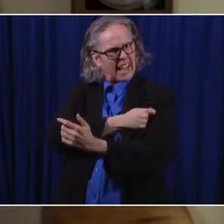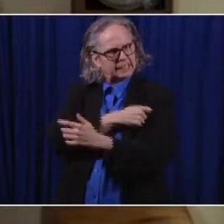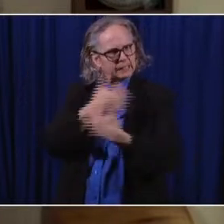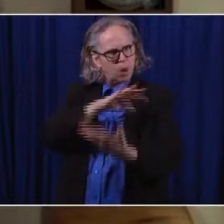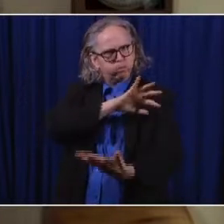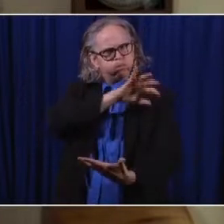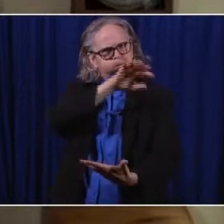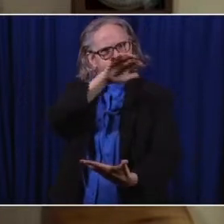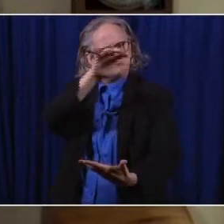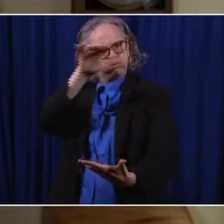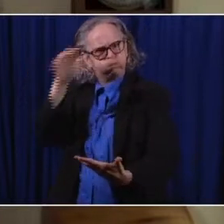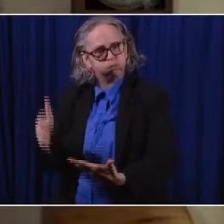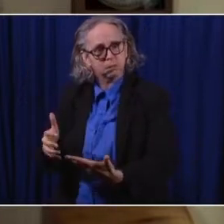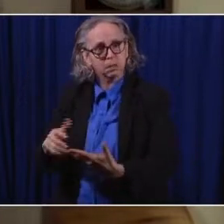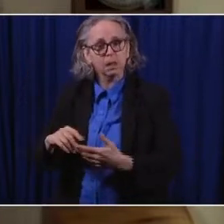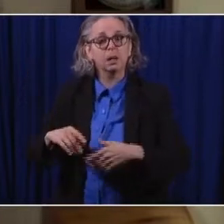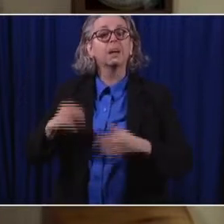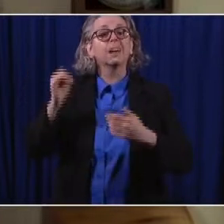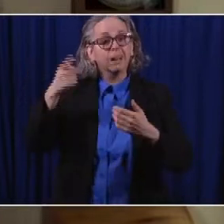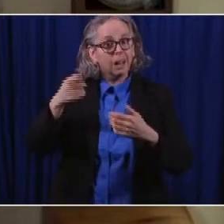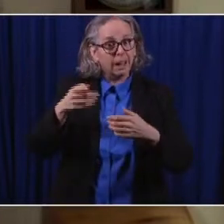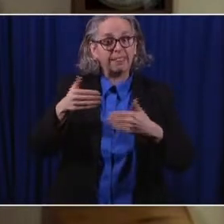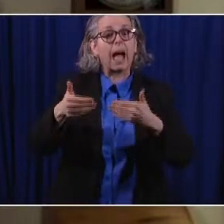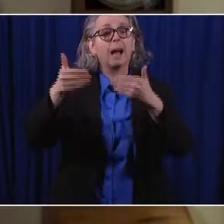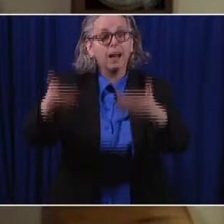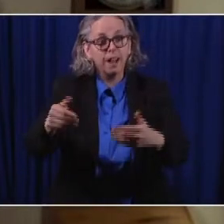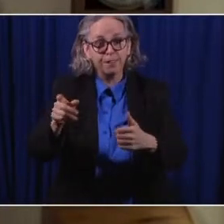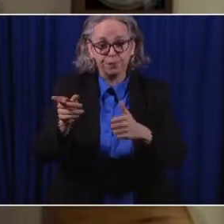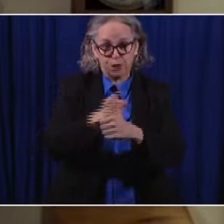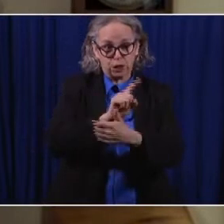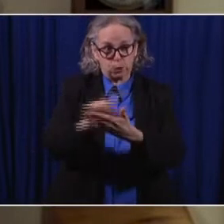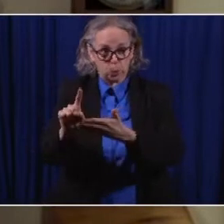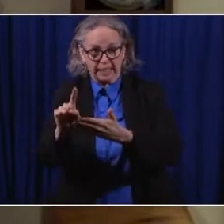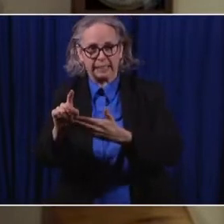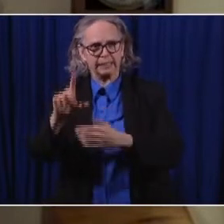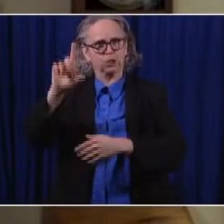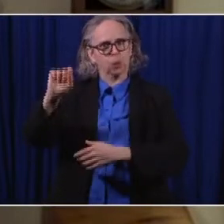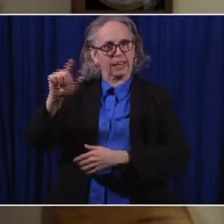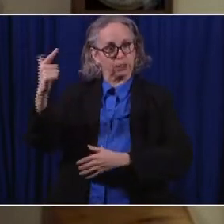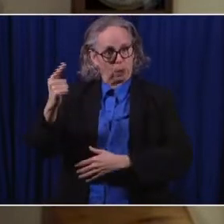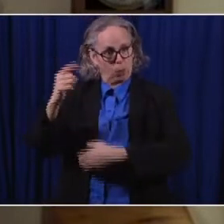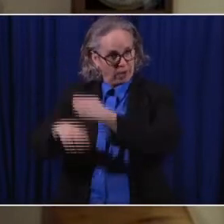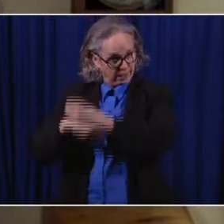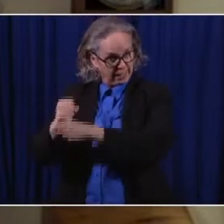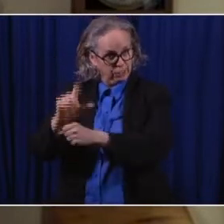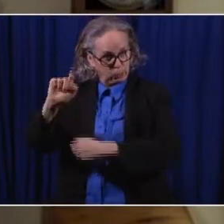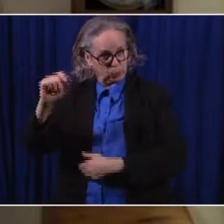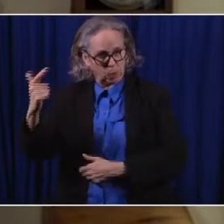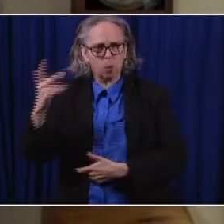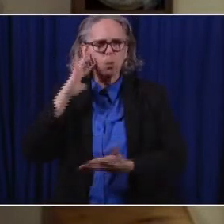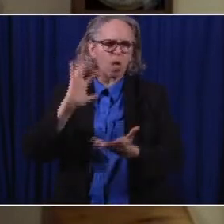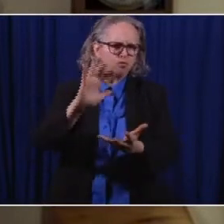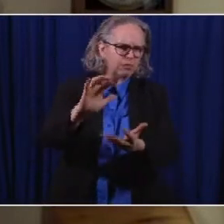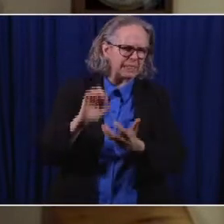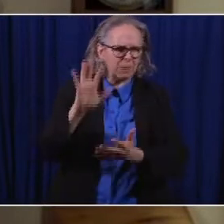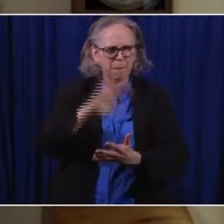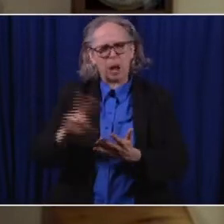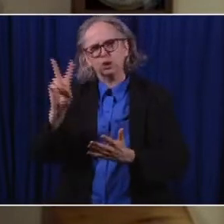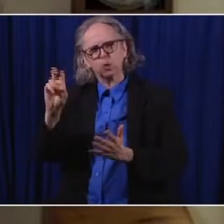additional 148,000 Pfizer vaccines and an additional 89,000 doses of the Moderna